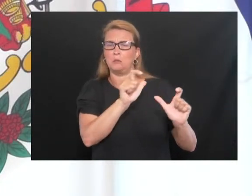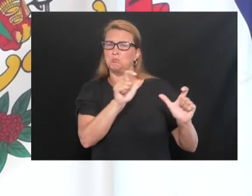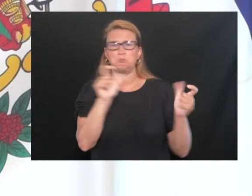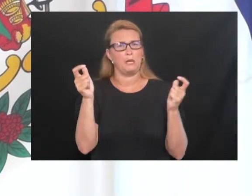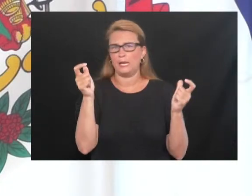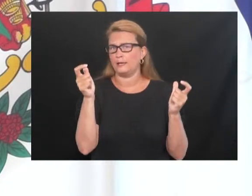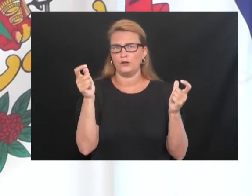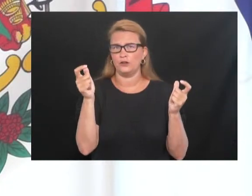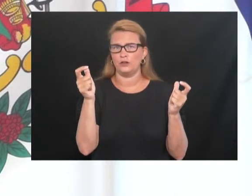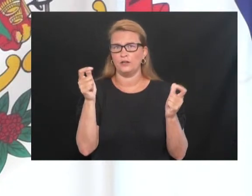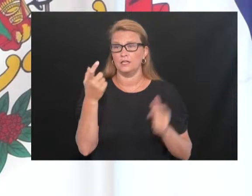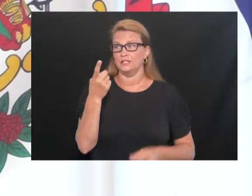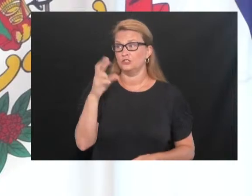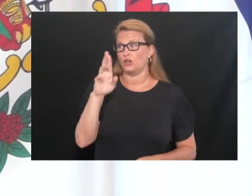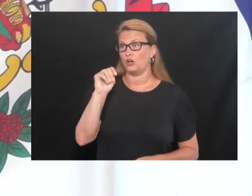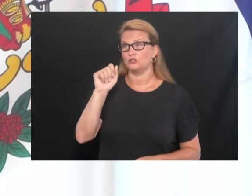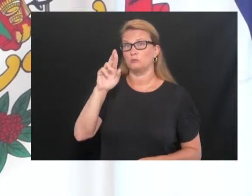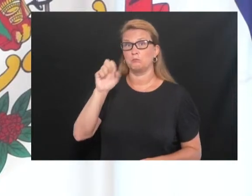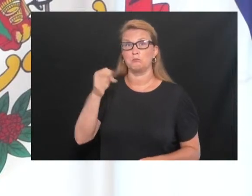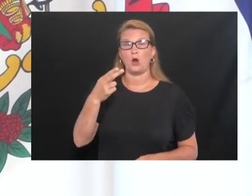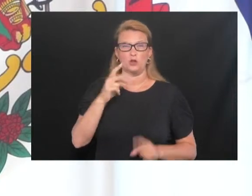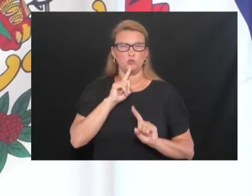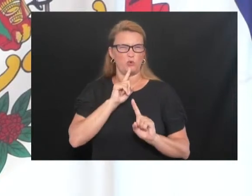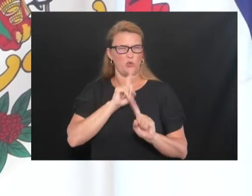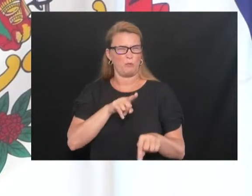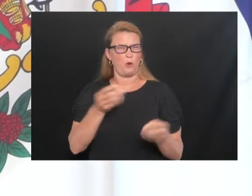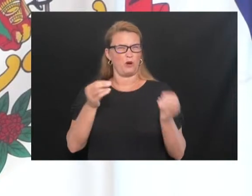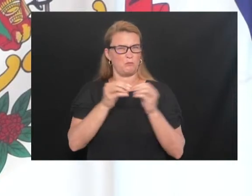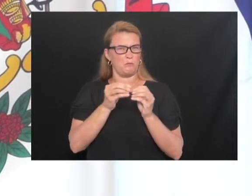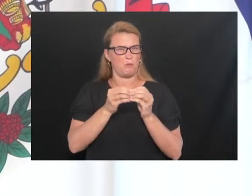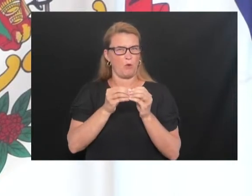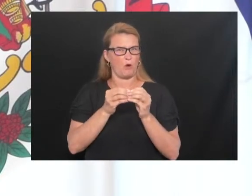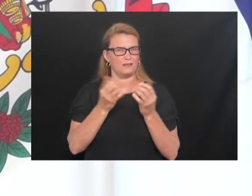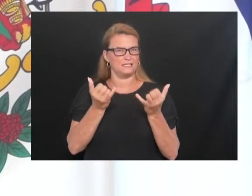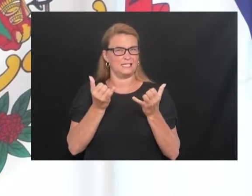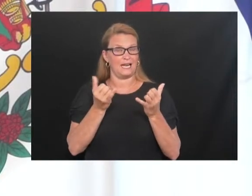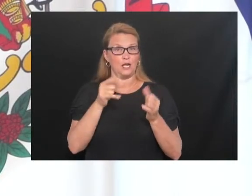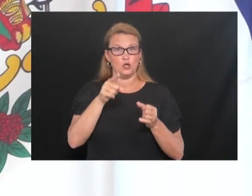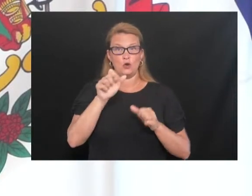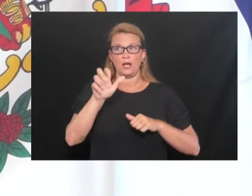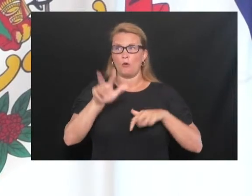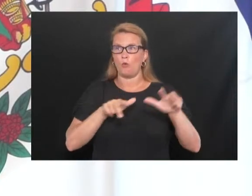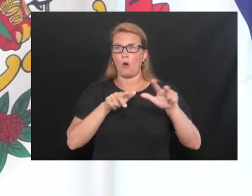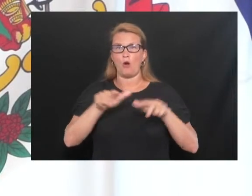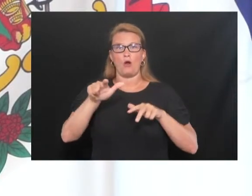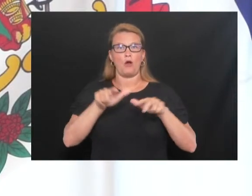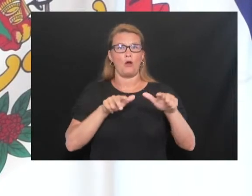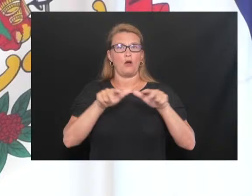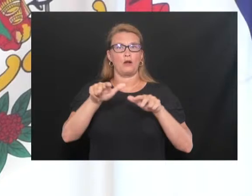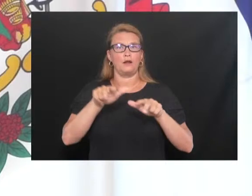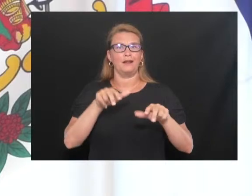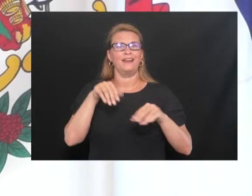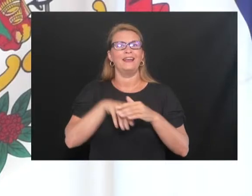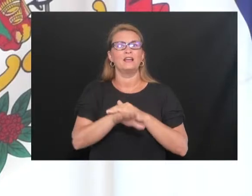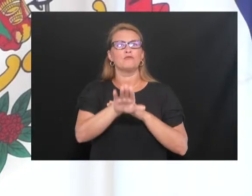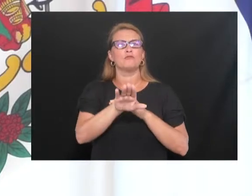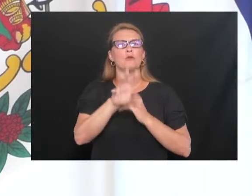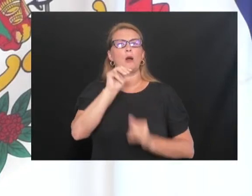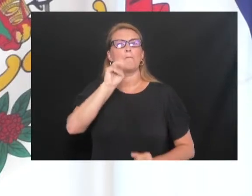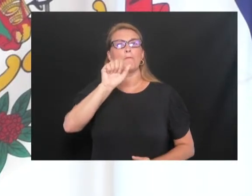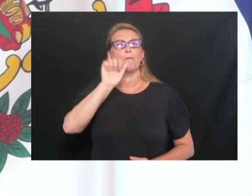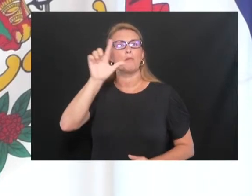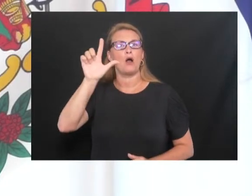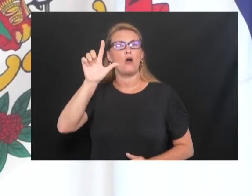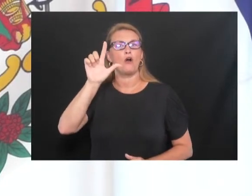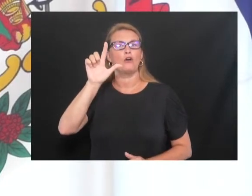know that Dr. Marsh, will report to you today that you can walk through a mall, and the